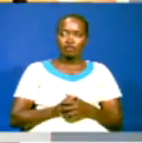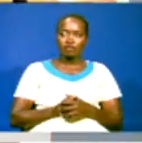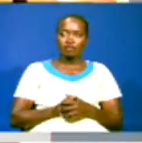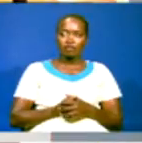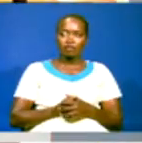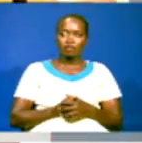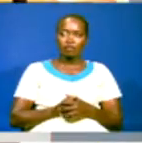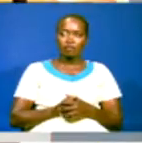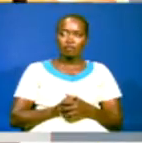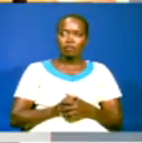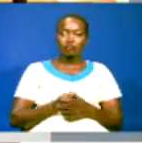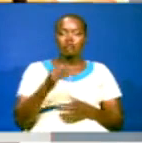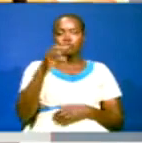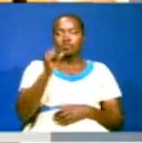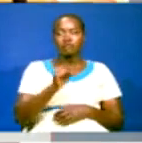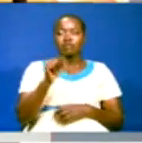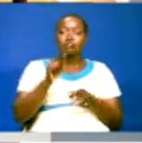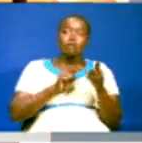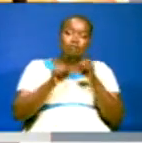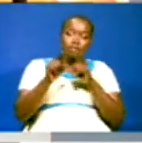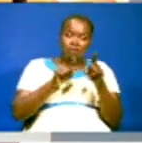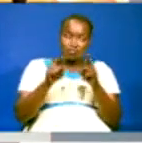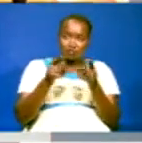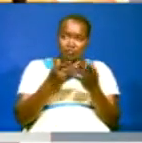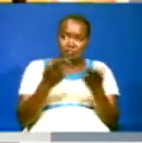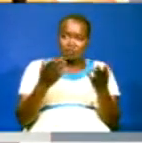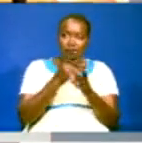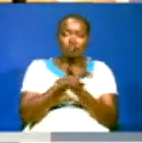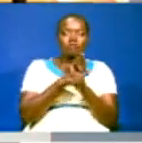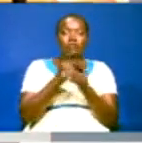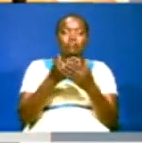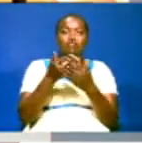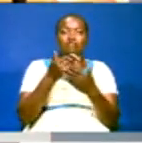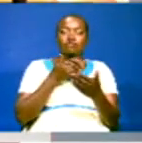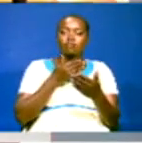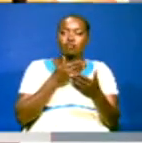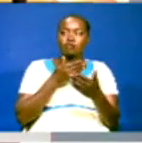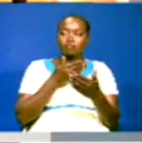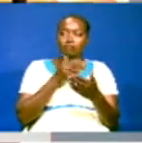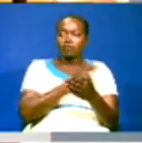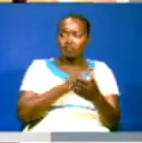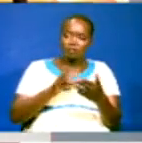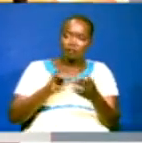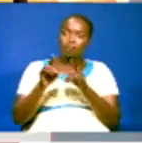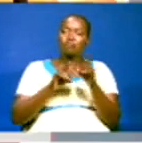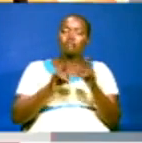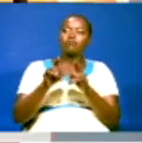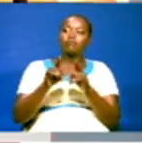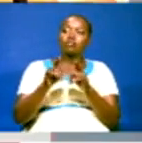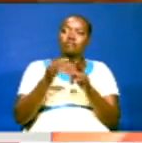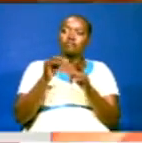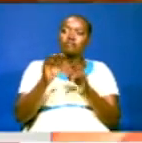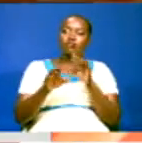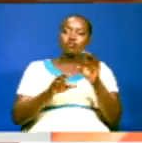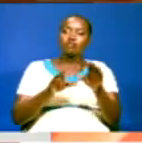Tourism Cabinet Secretary Peninah Malonza putting her defense before the National Assembly Committee on Tourism and Wildlife on